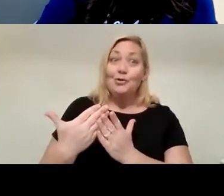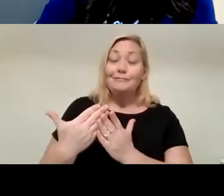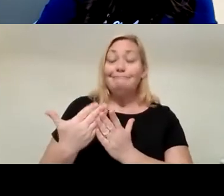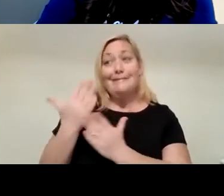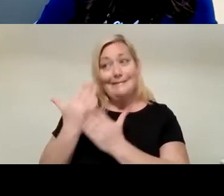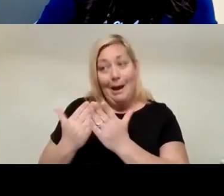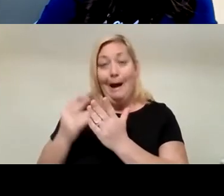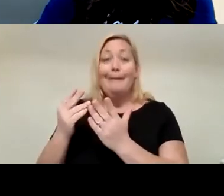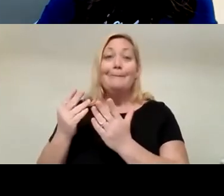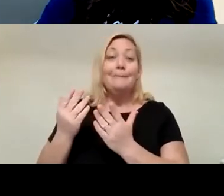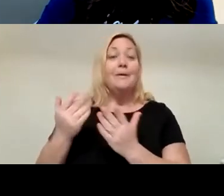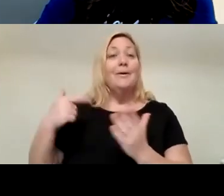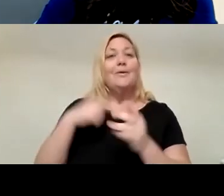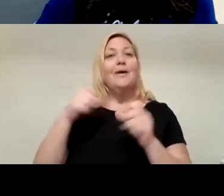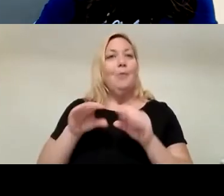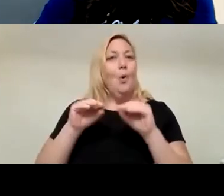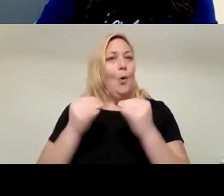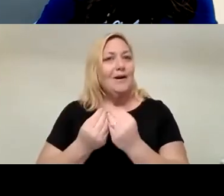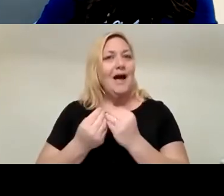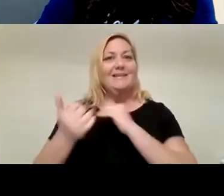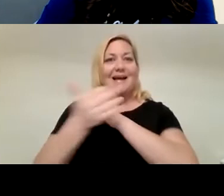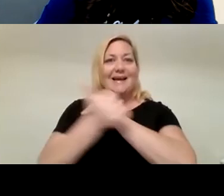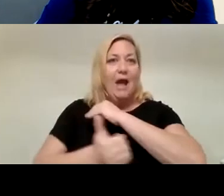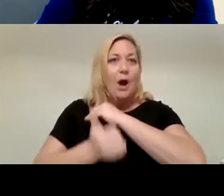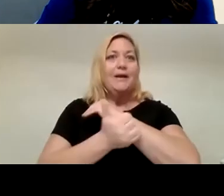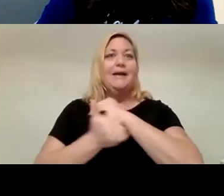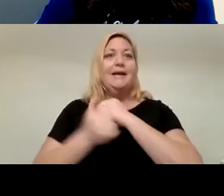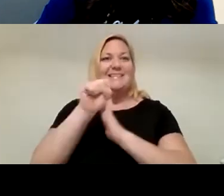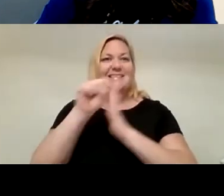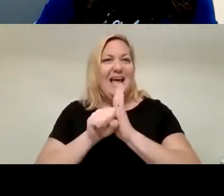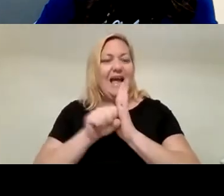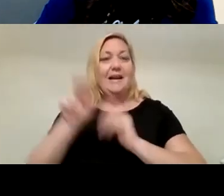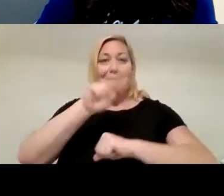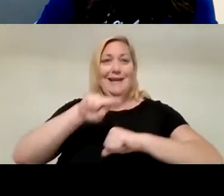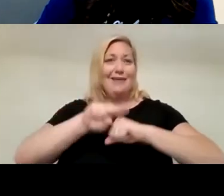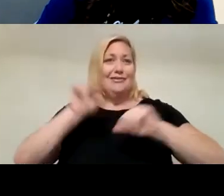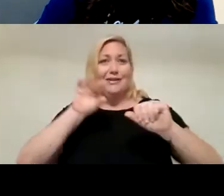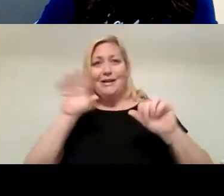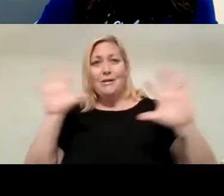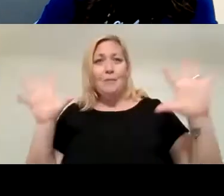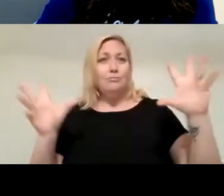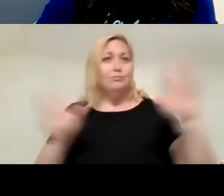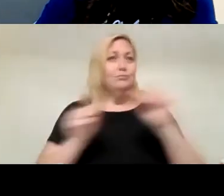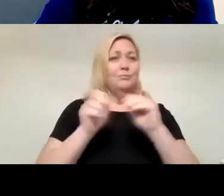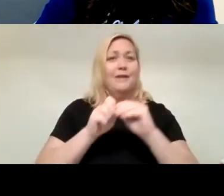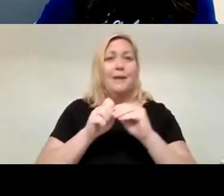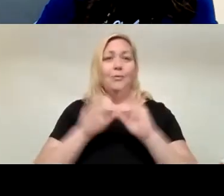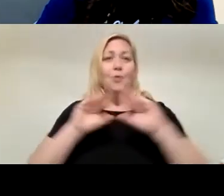in that we're able to organize countywide, statewide, nationally, and that's been incredibly helpful for